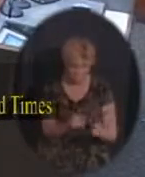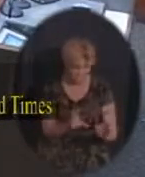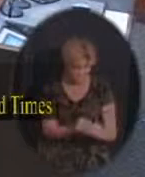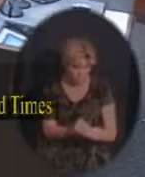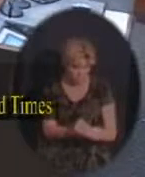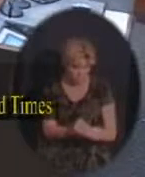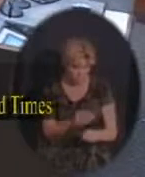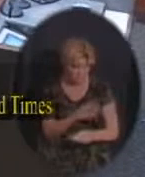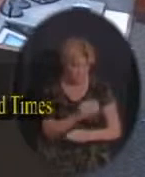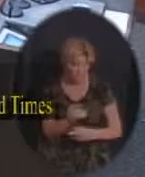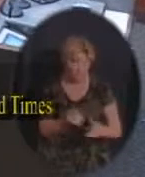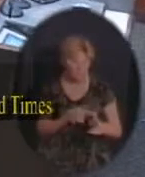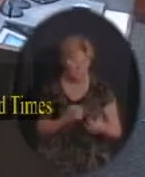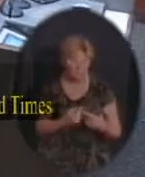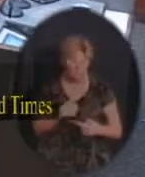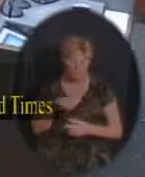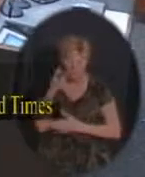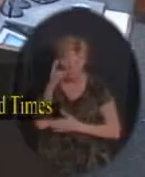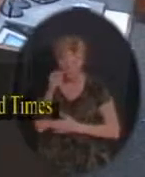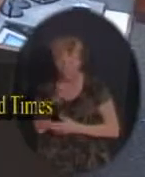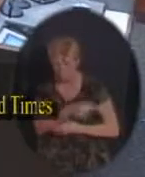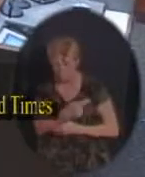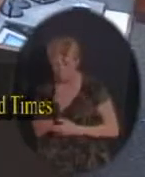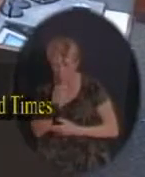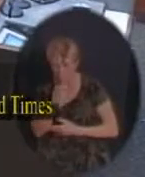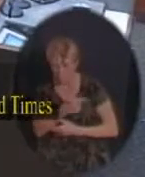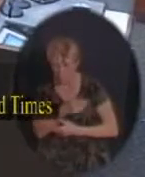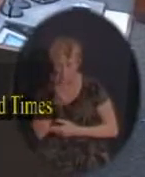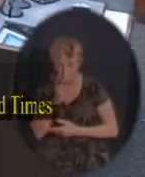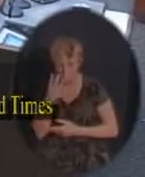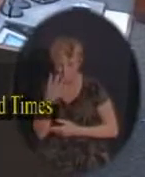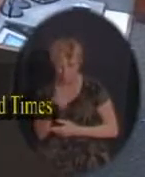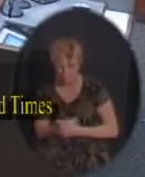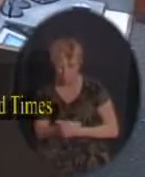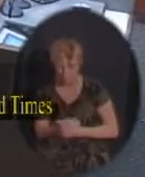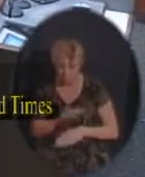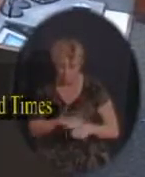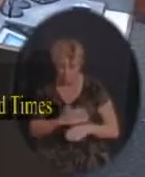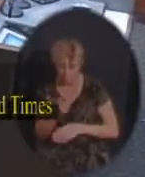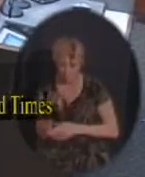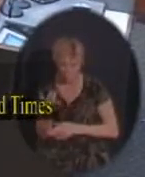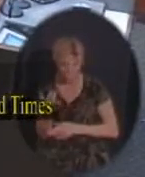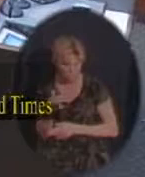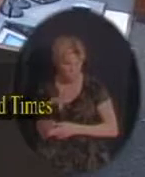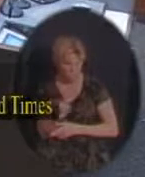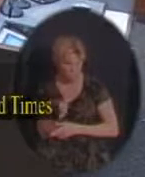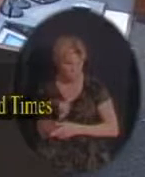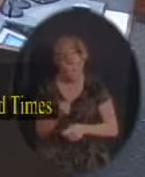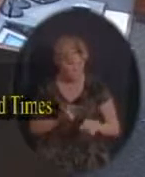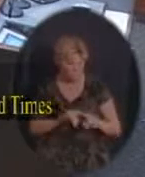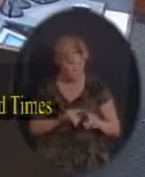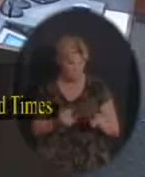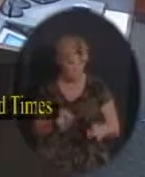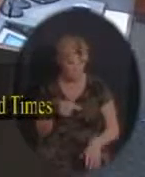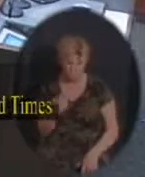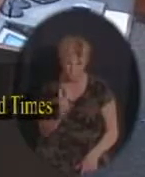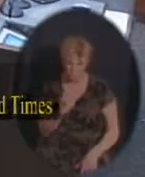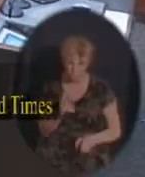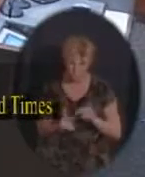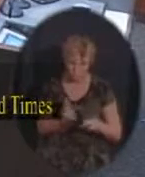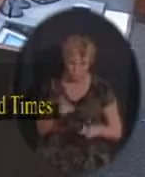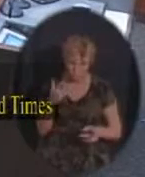both would be gone on the 13th too. Would two people be gone on the 11th, or was